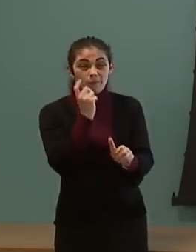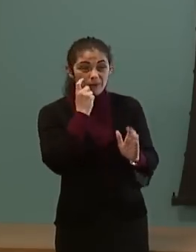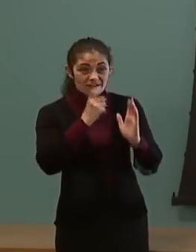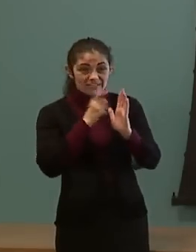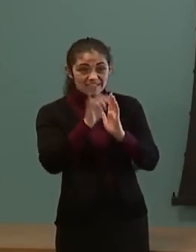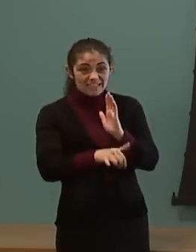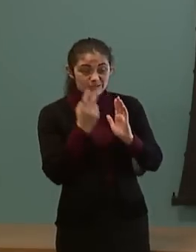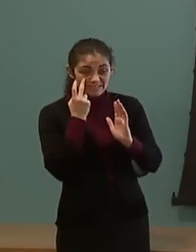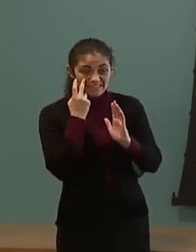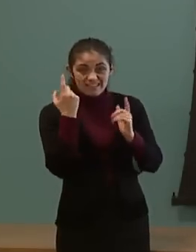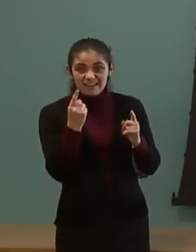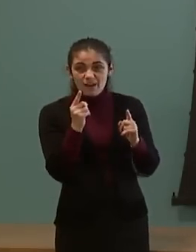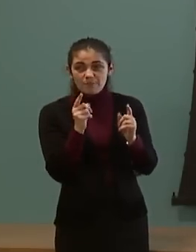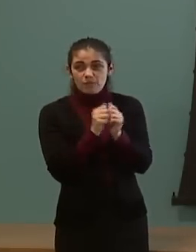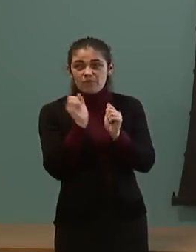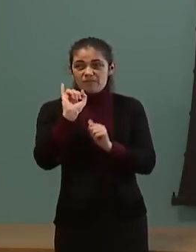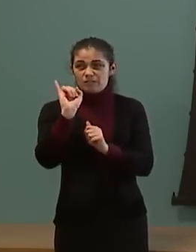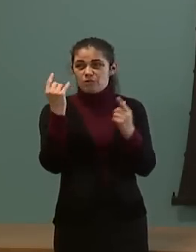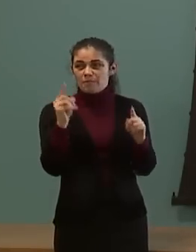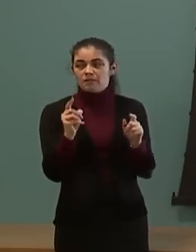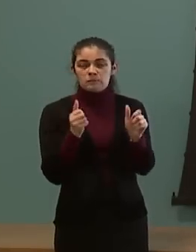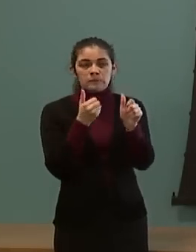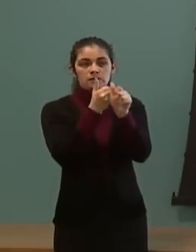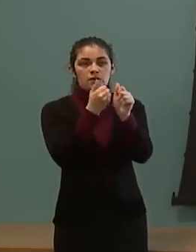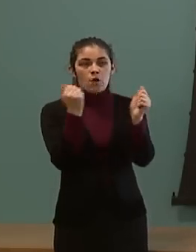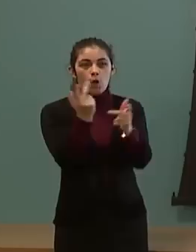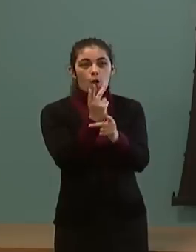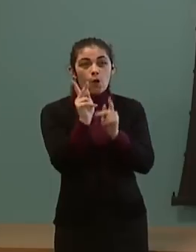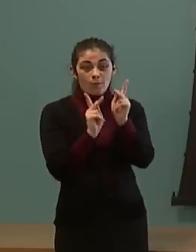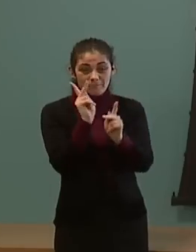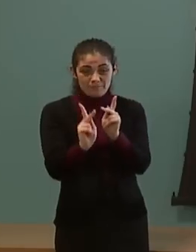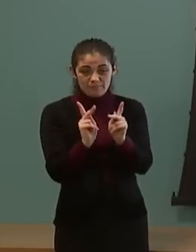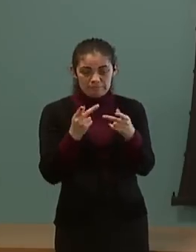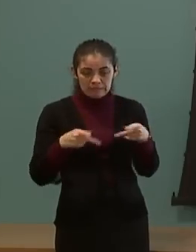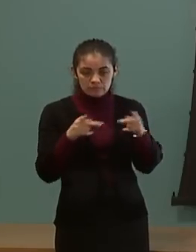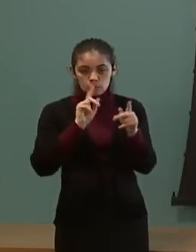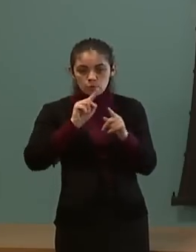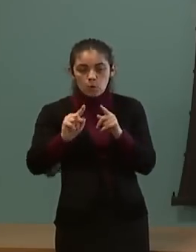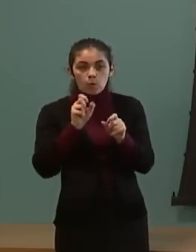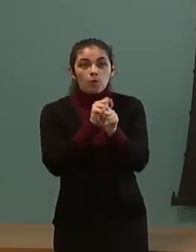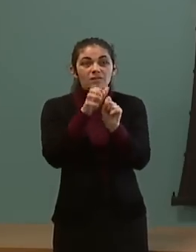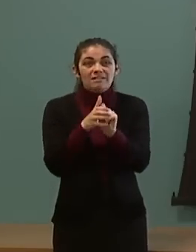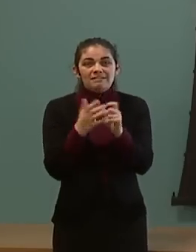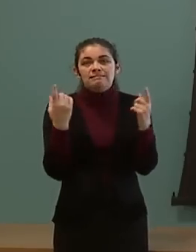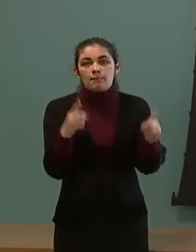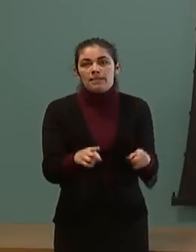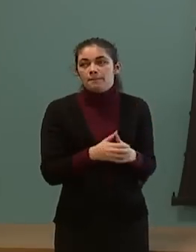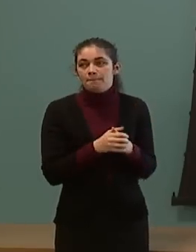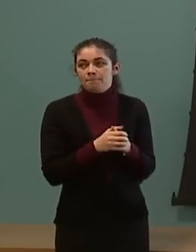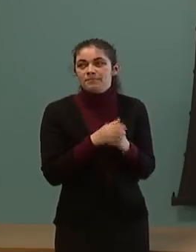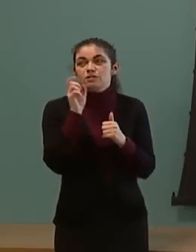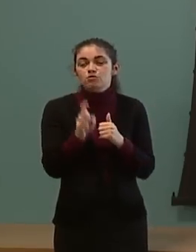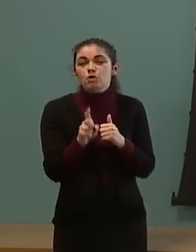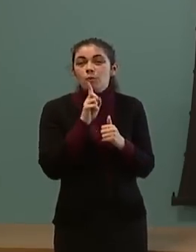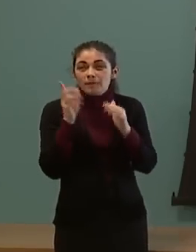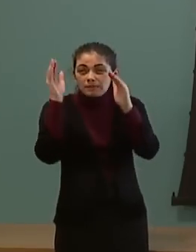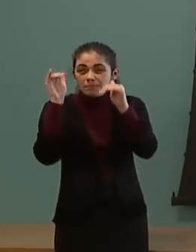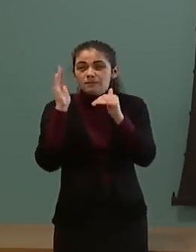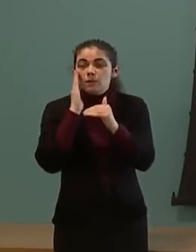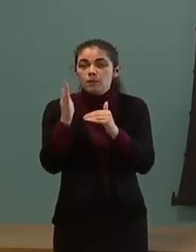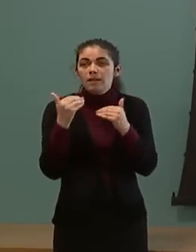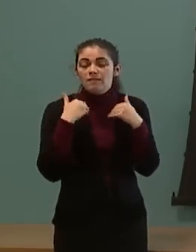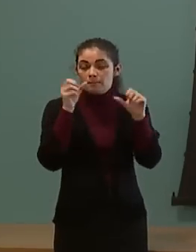see this frequency of infections, everywhere you go in our community, there is COVID-19. So you should expect that